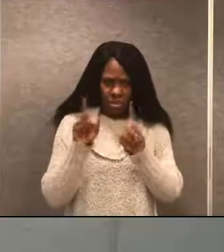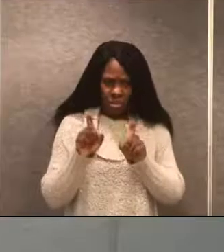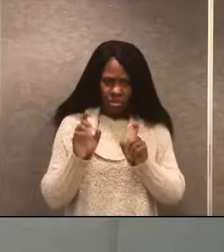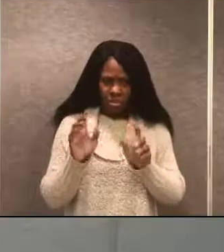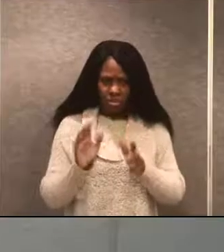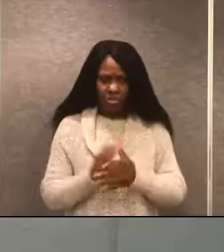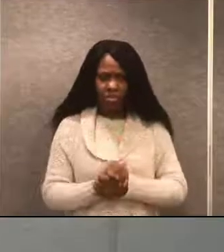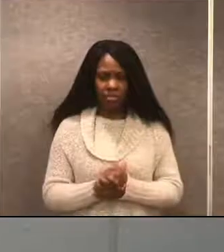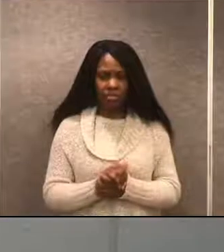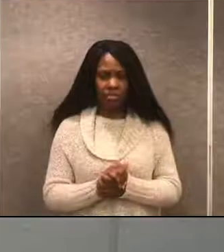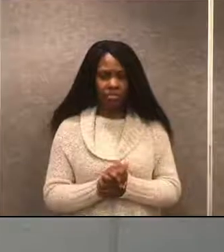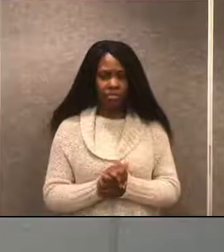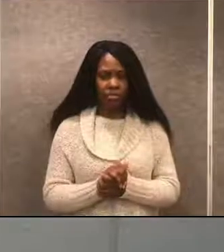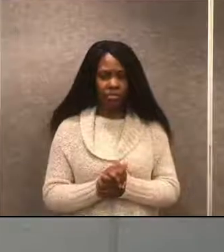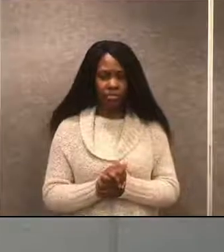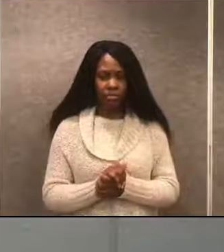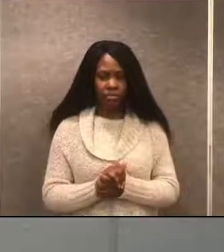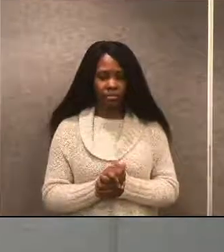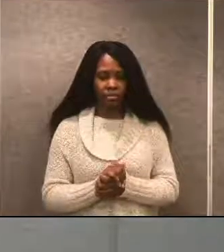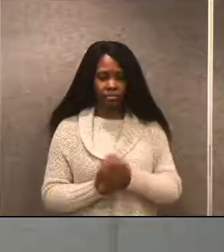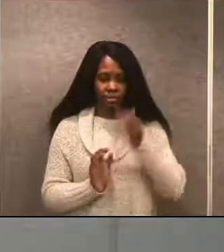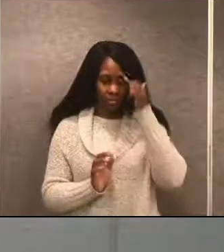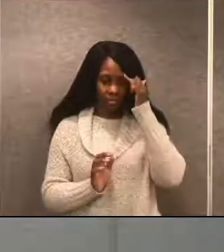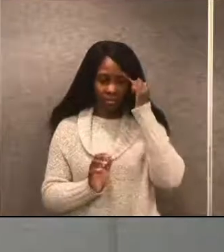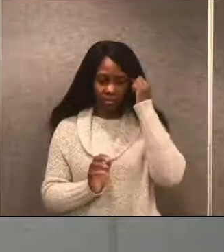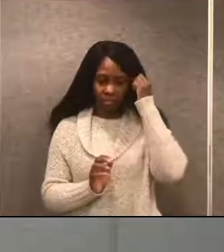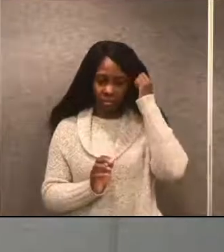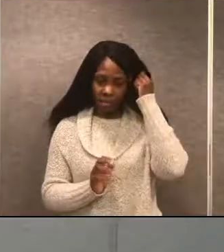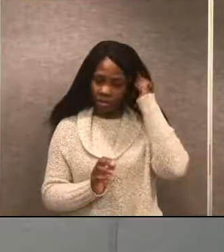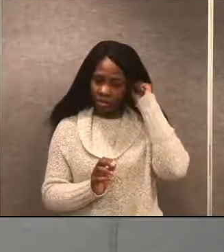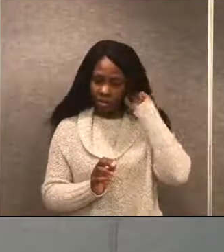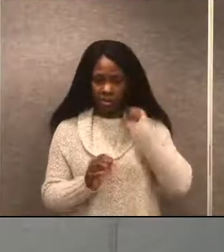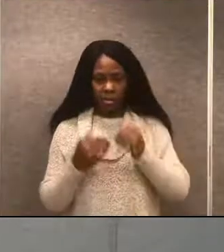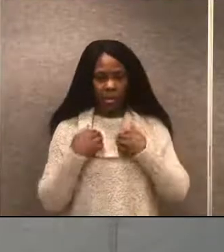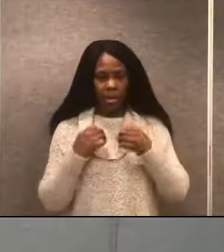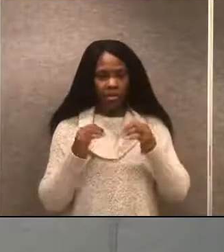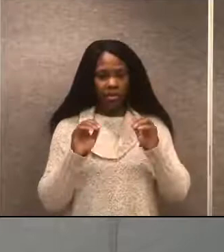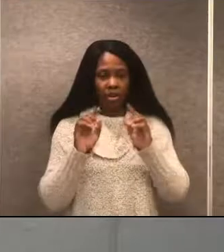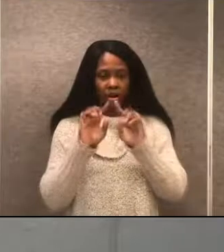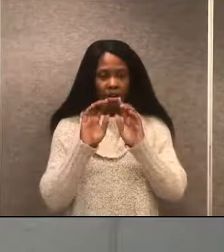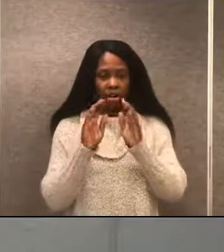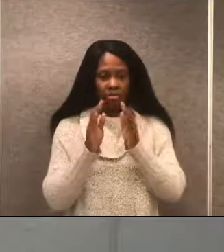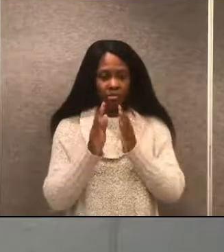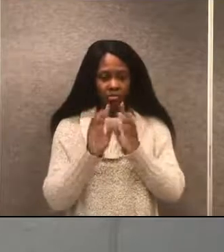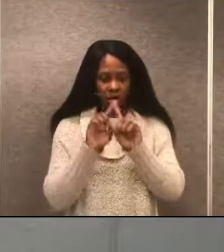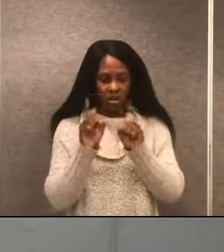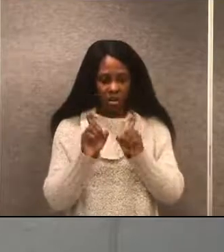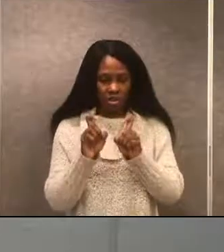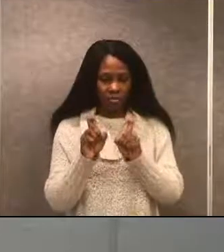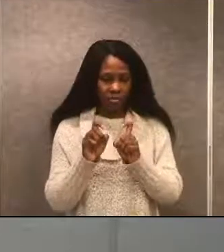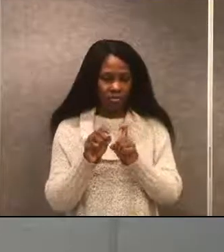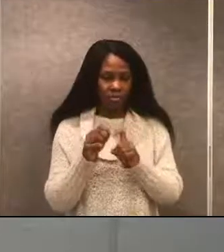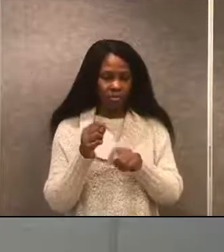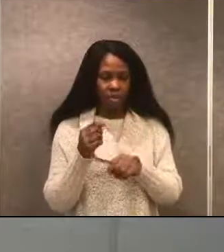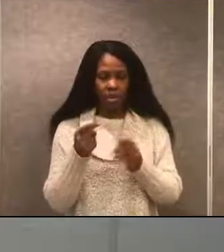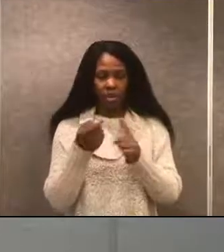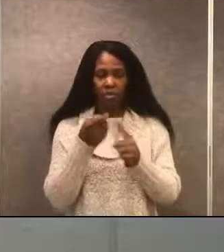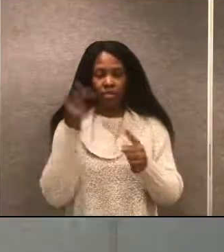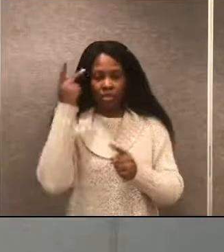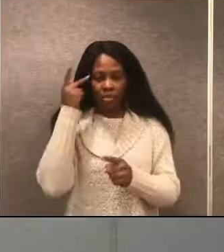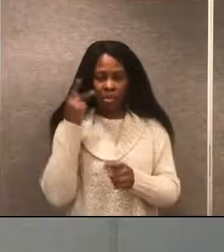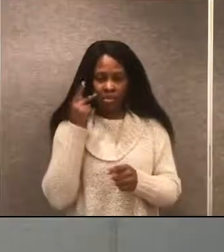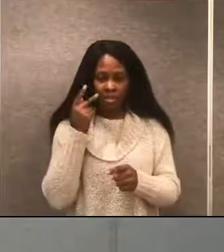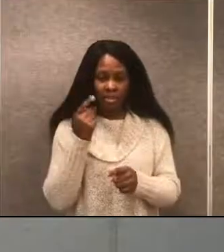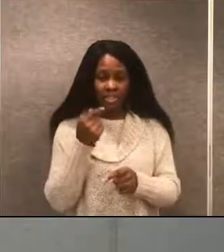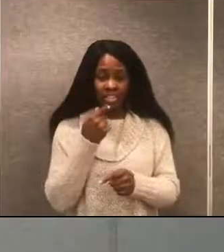question answered or their concern? One question from a parent was that they just started to get the hang of Google Classroom, and now the district